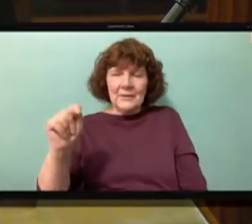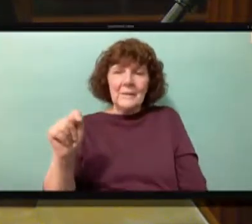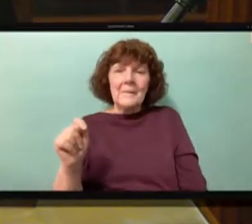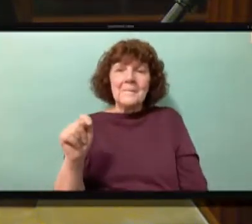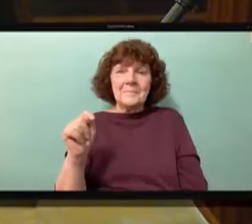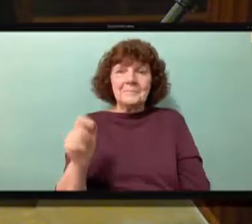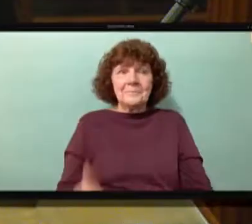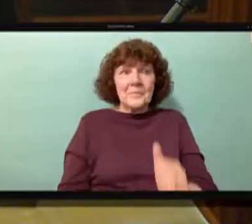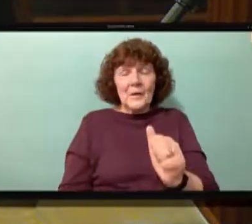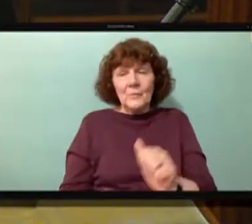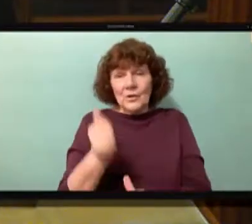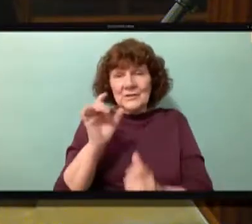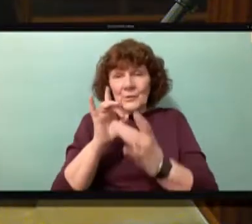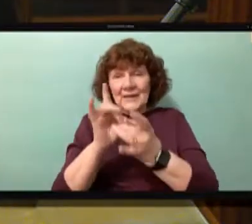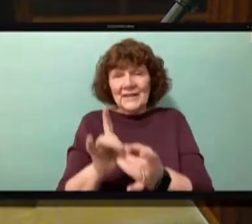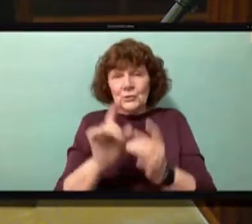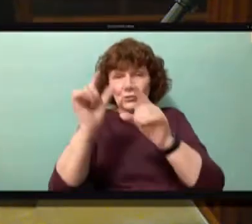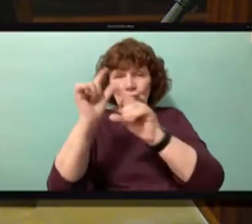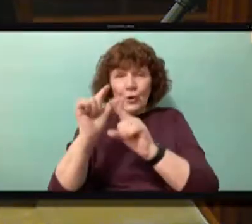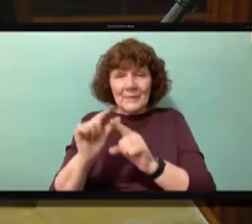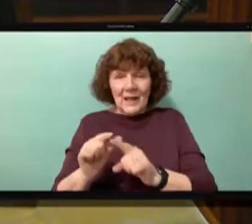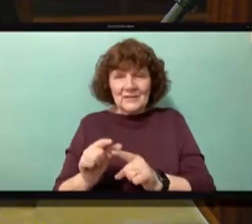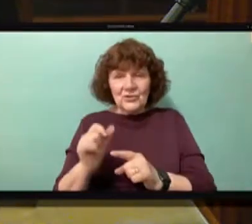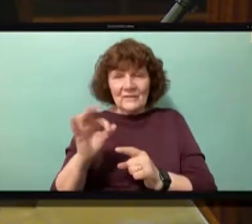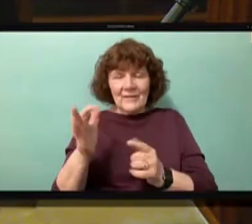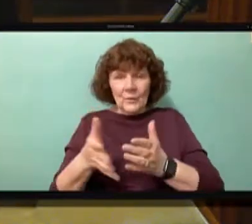mostly in regard to the term of the request,